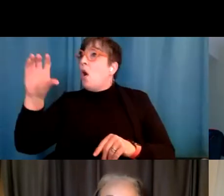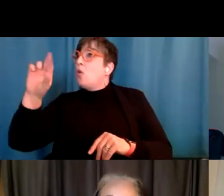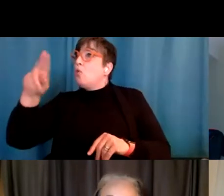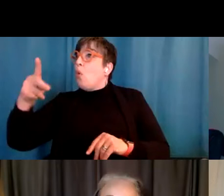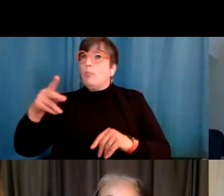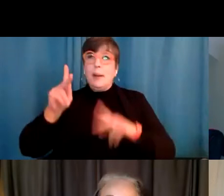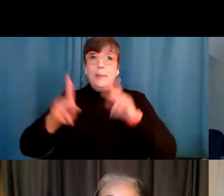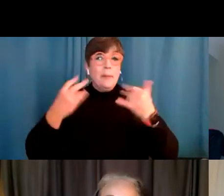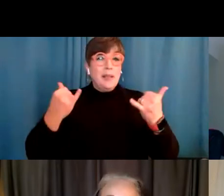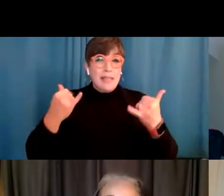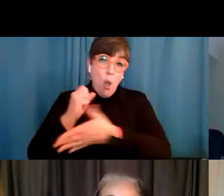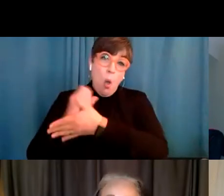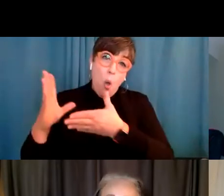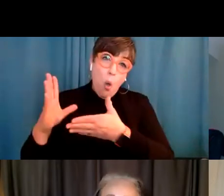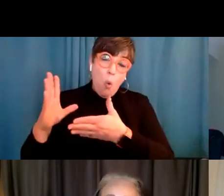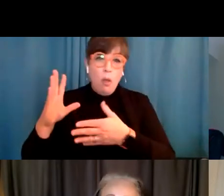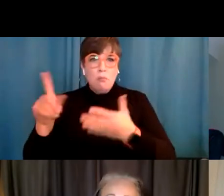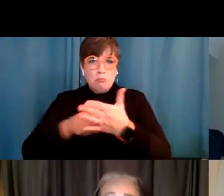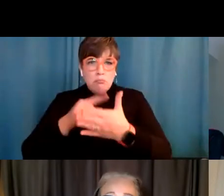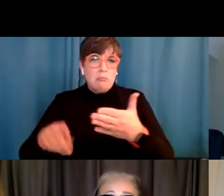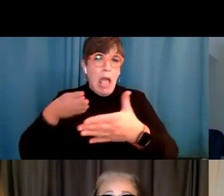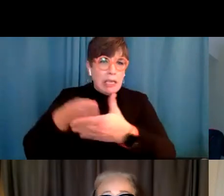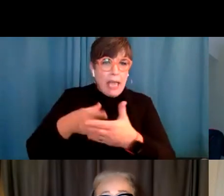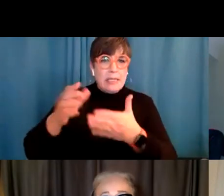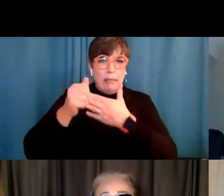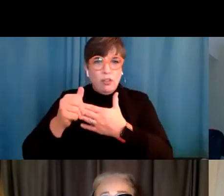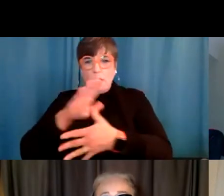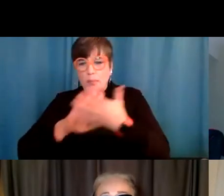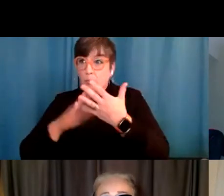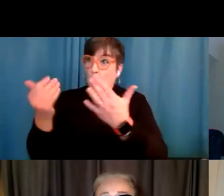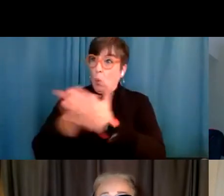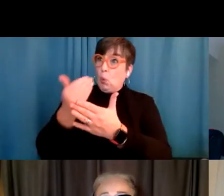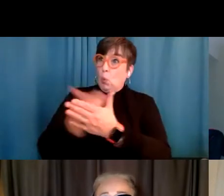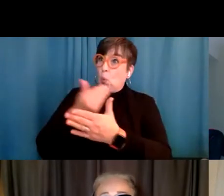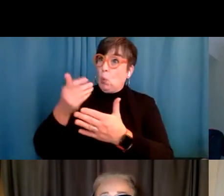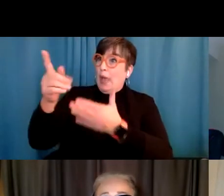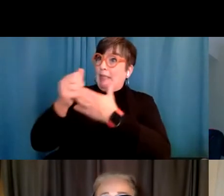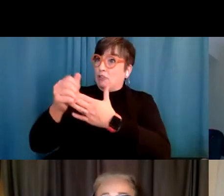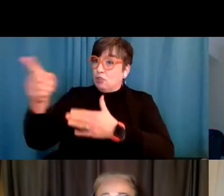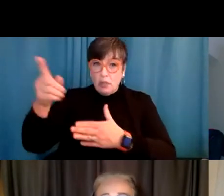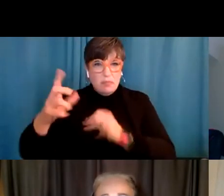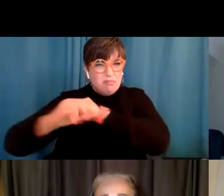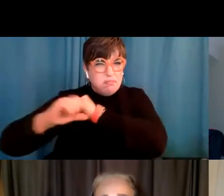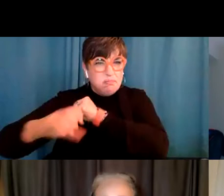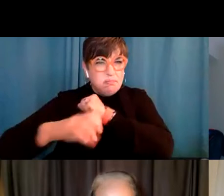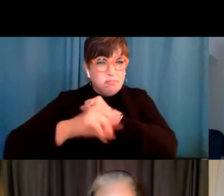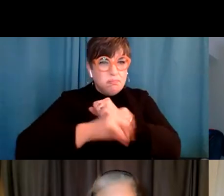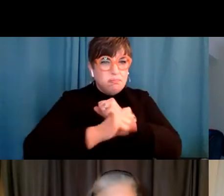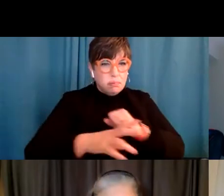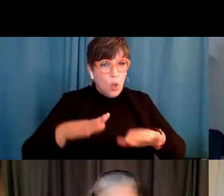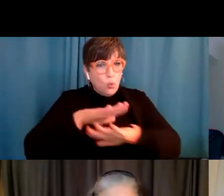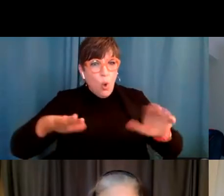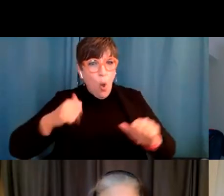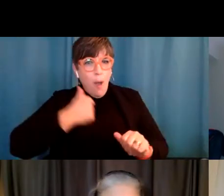racism, together with new leadership in Washington that unapologetically campaigned on meaningful criminal justice